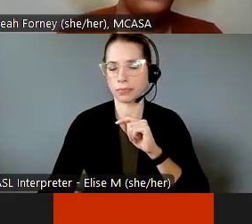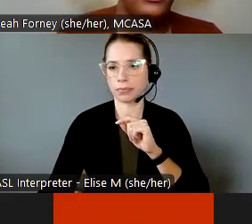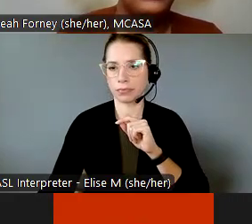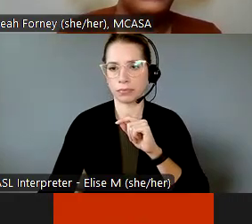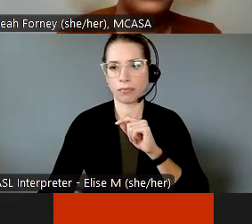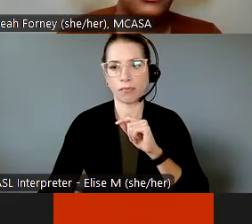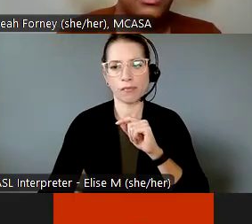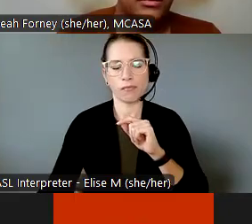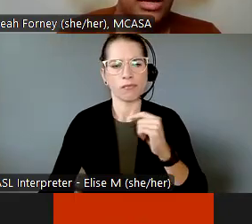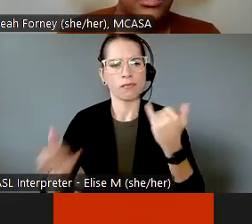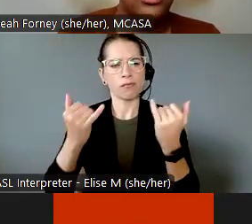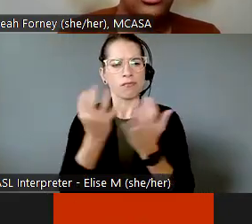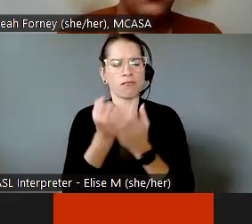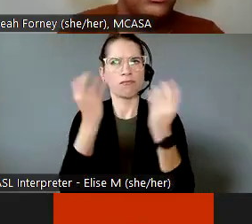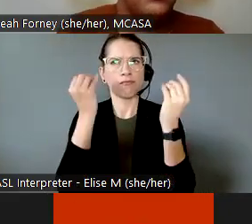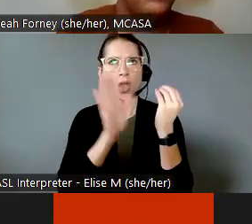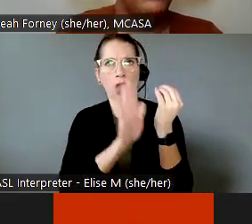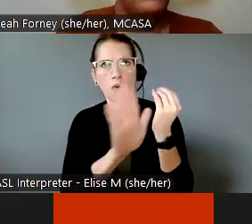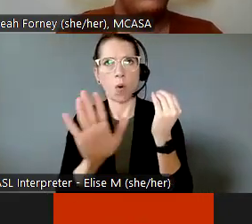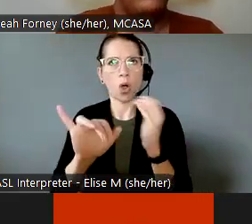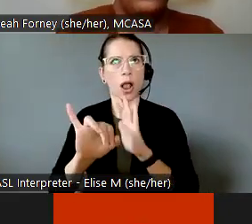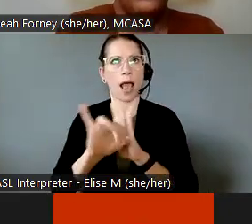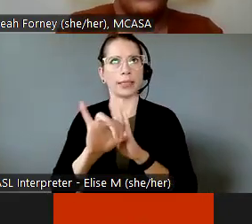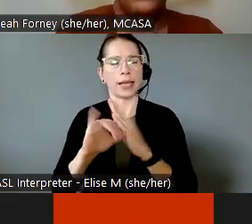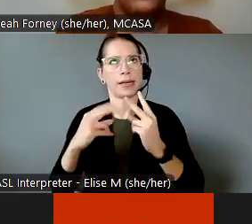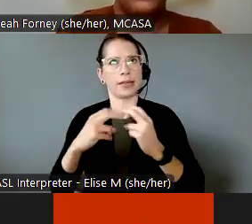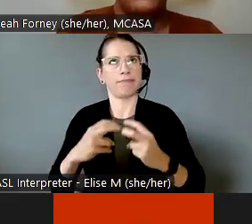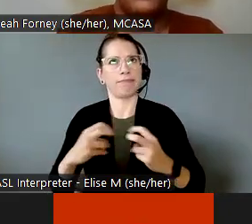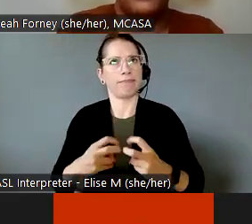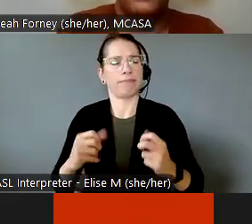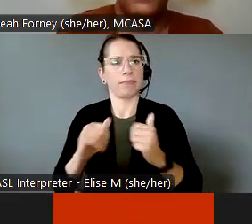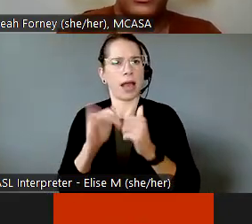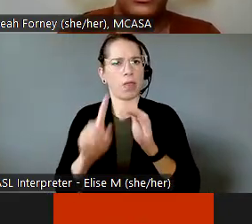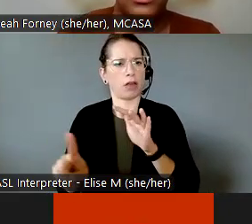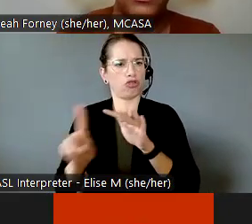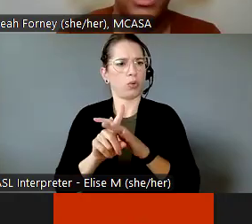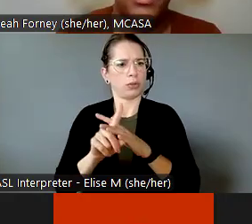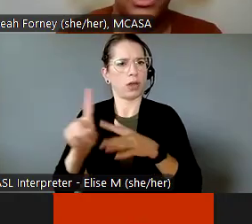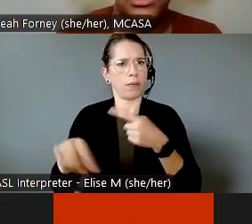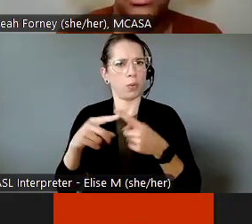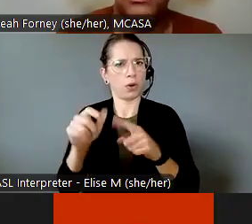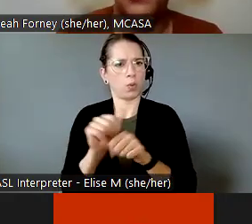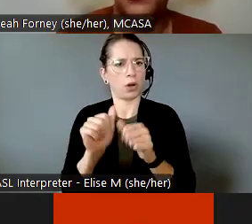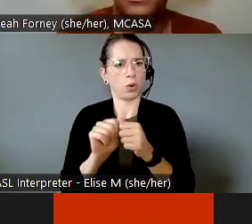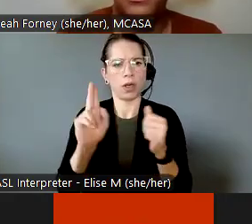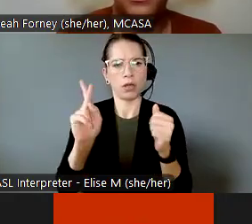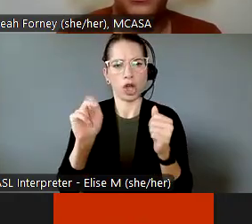Think about your identity. How does it show up when you're working with a member of the underserved